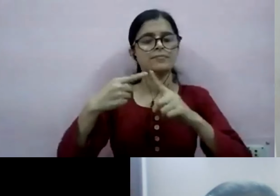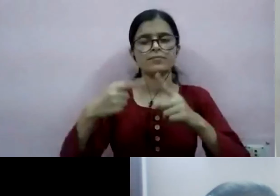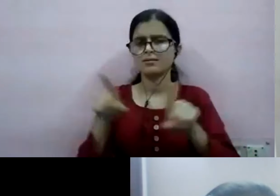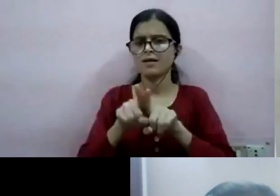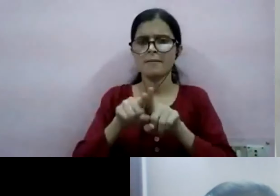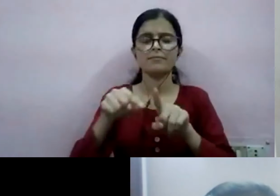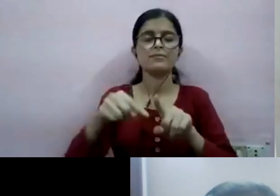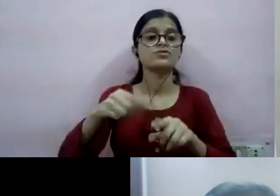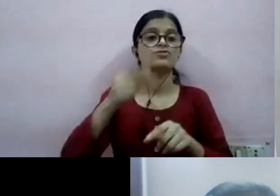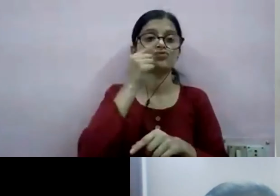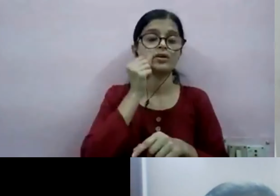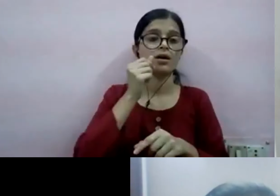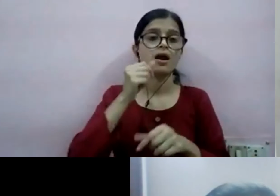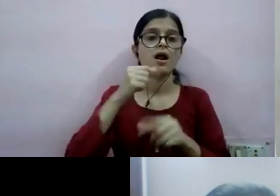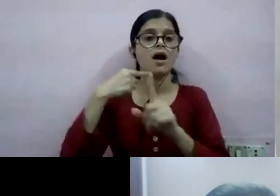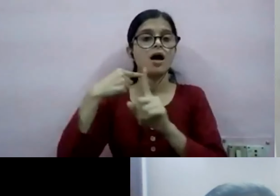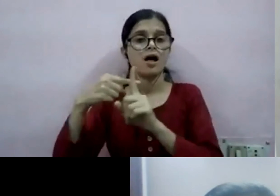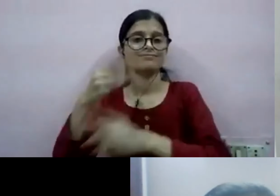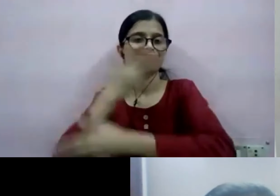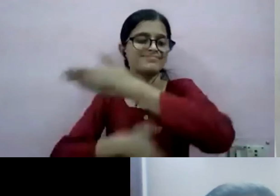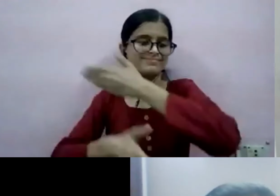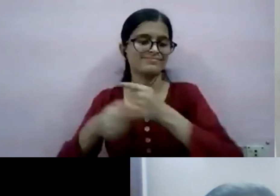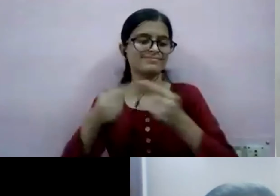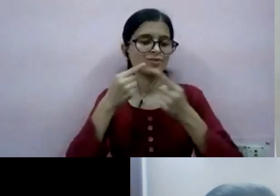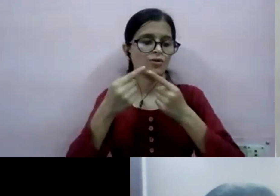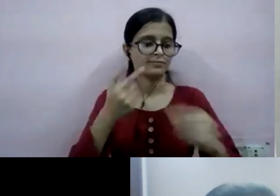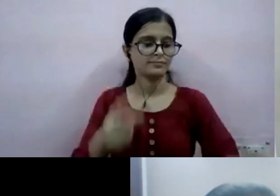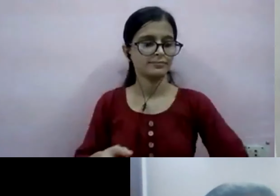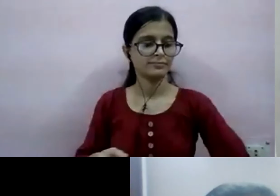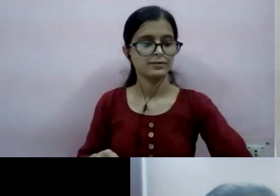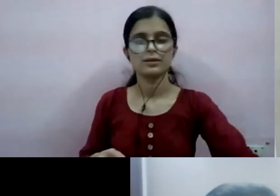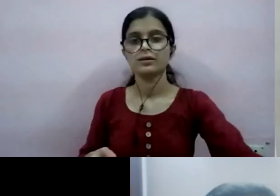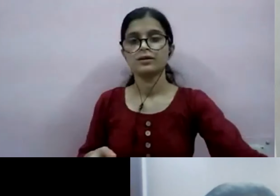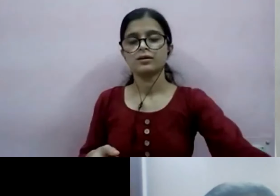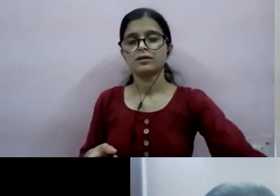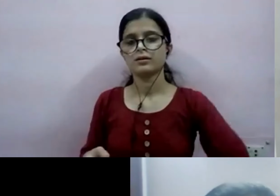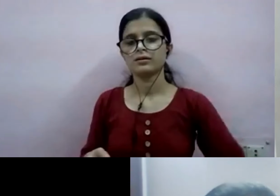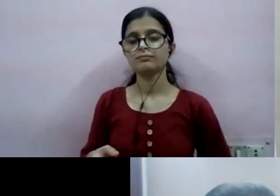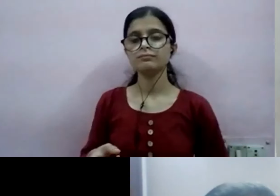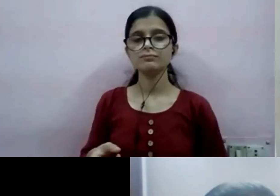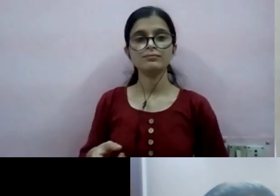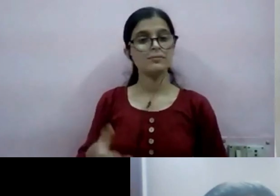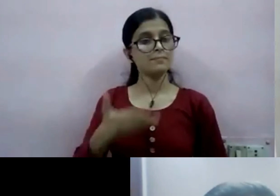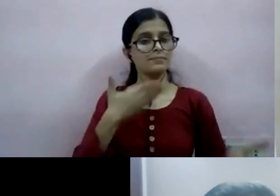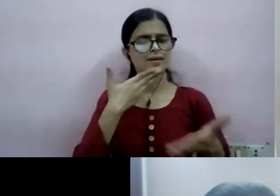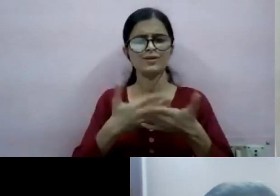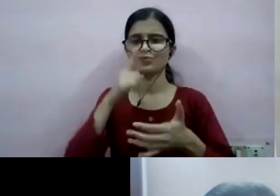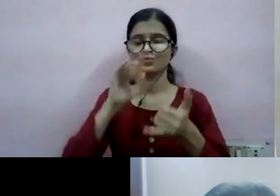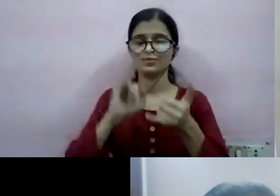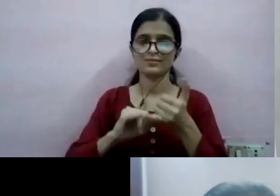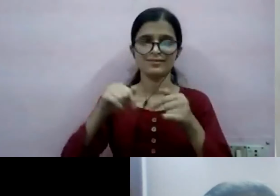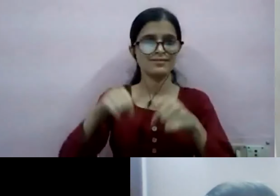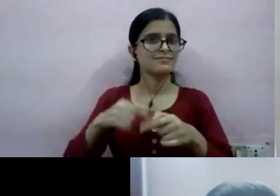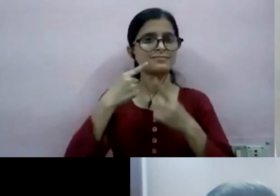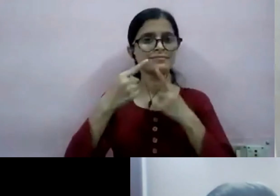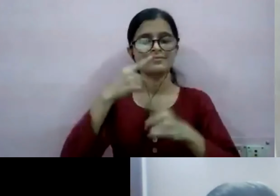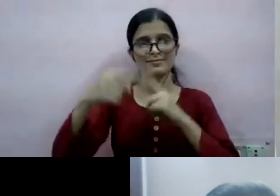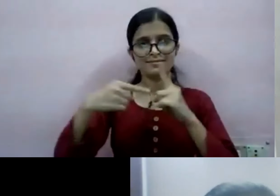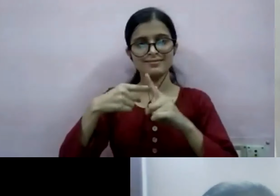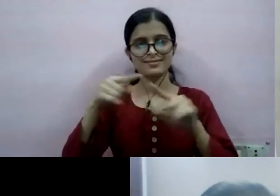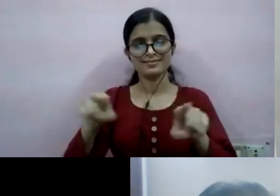disability. So welcome, Shilpa. Thank you, Nandini. And we'll have your talk for about an